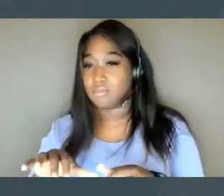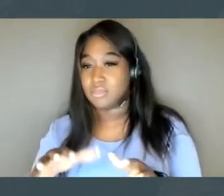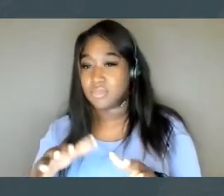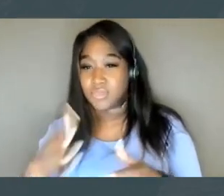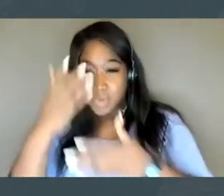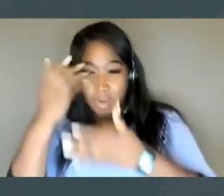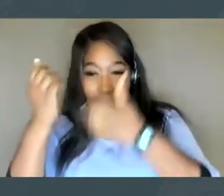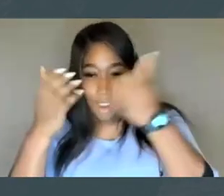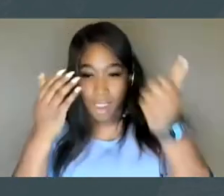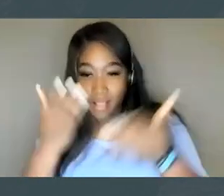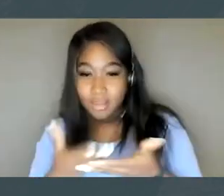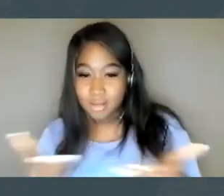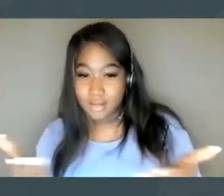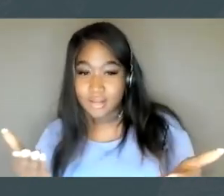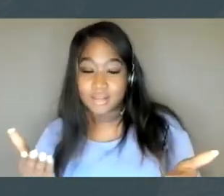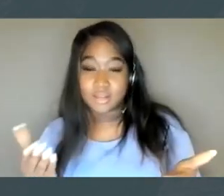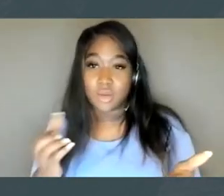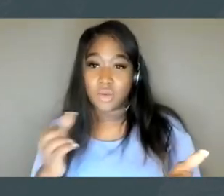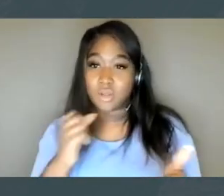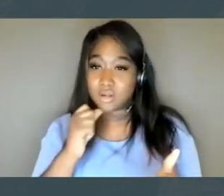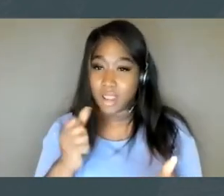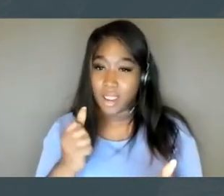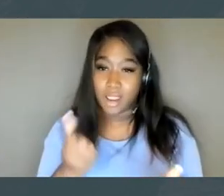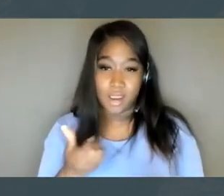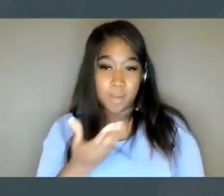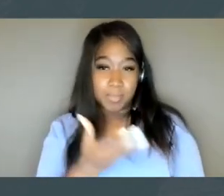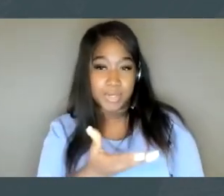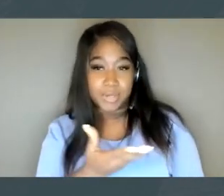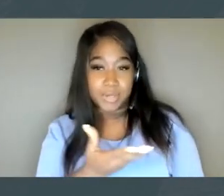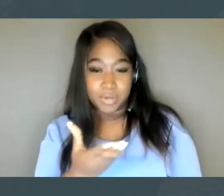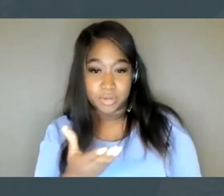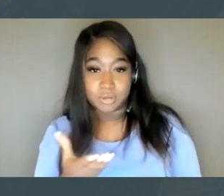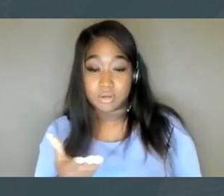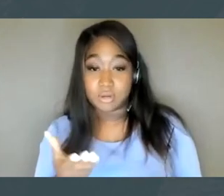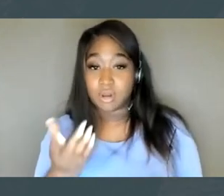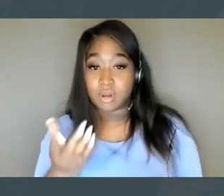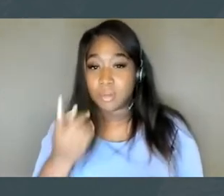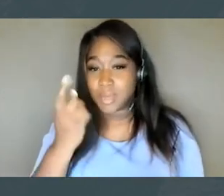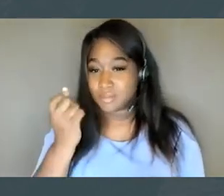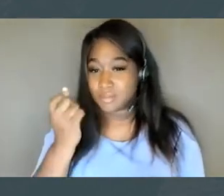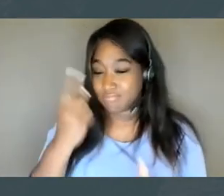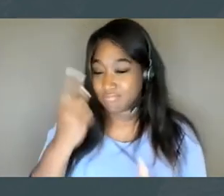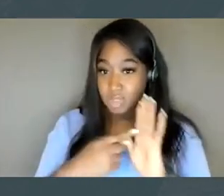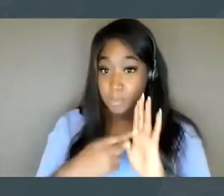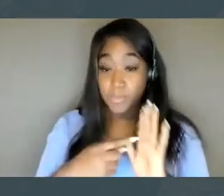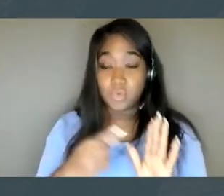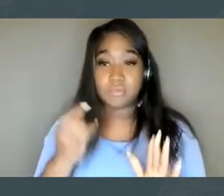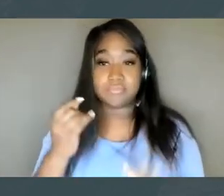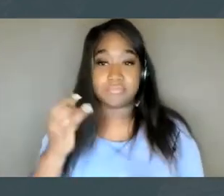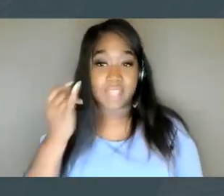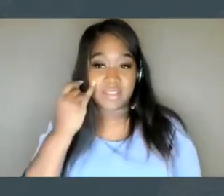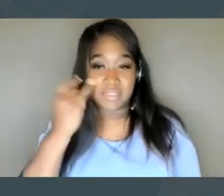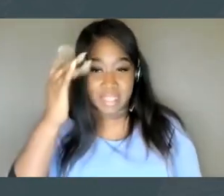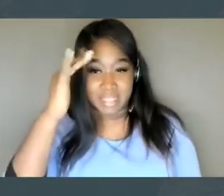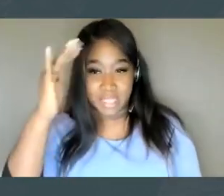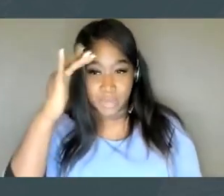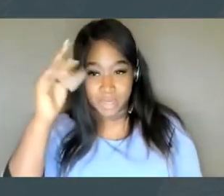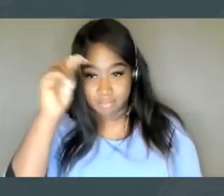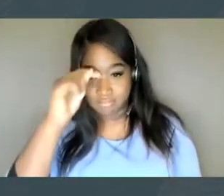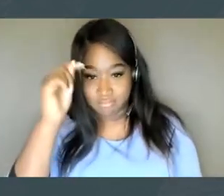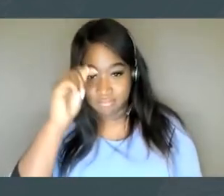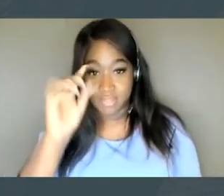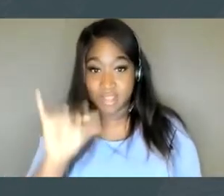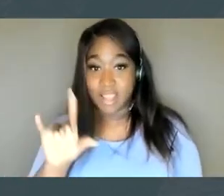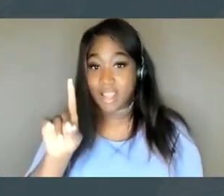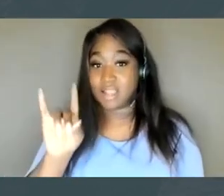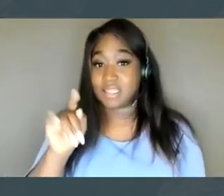if you, let's say, we could say in theory that the diaspora, right, is linked, the diaspora of the